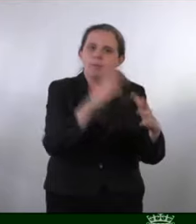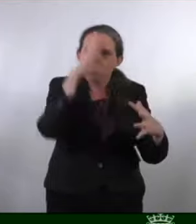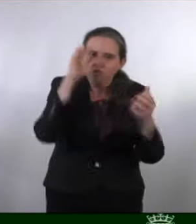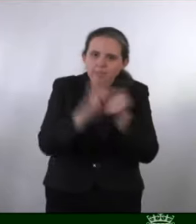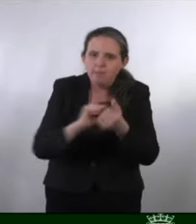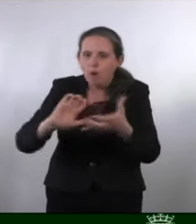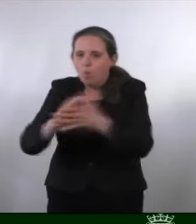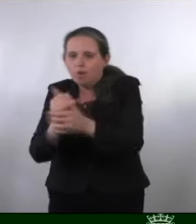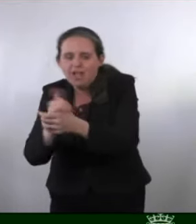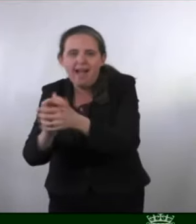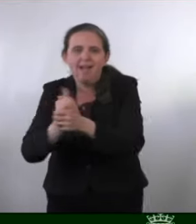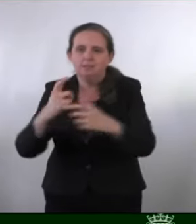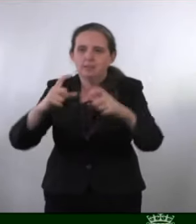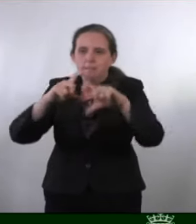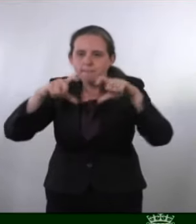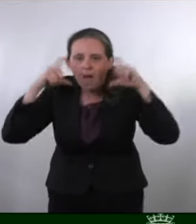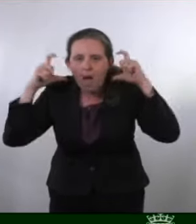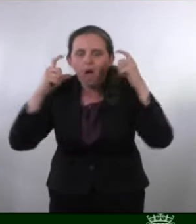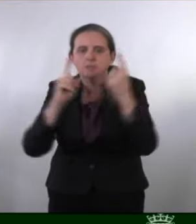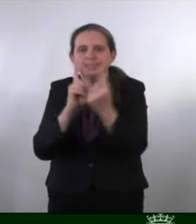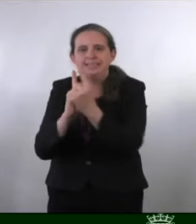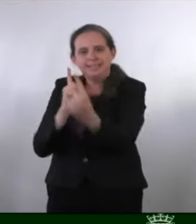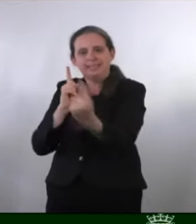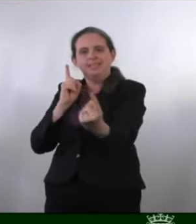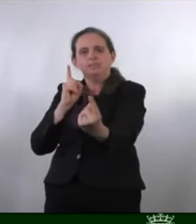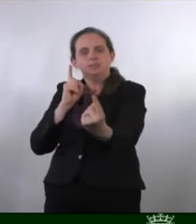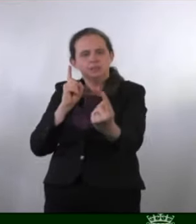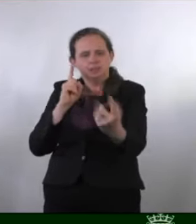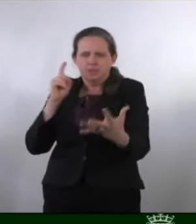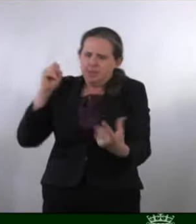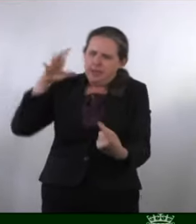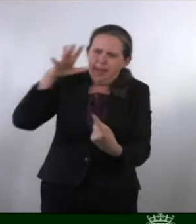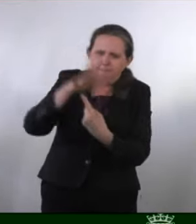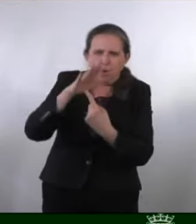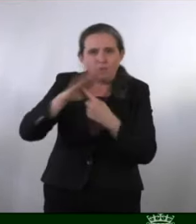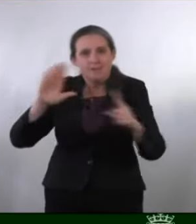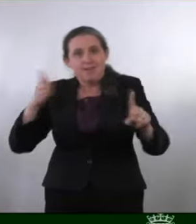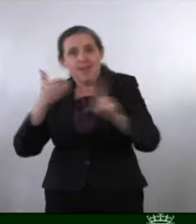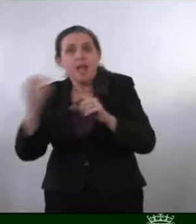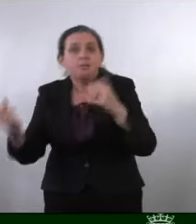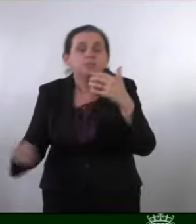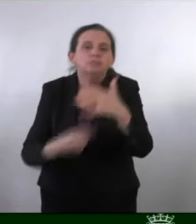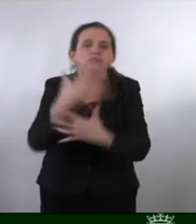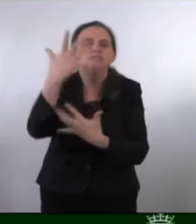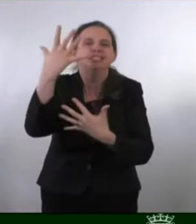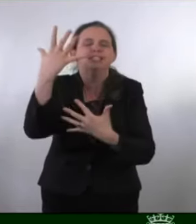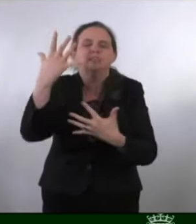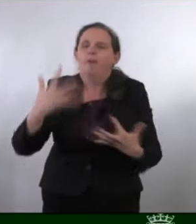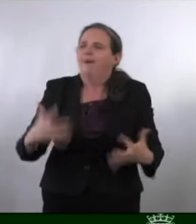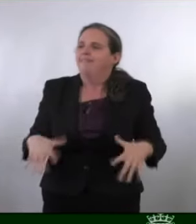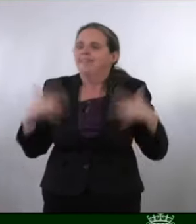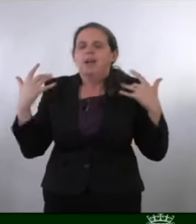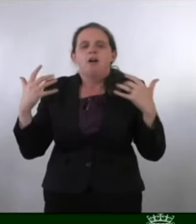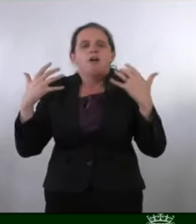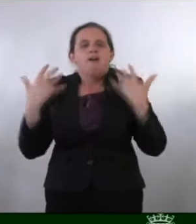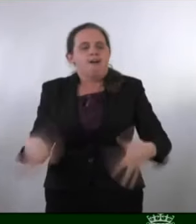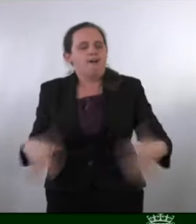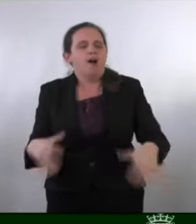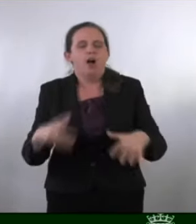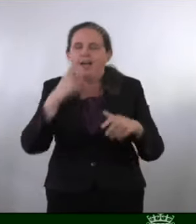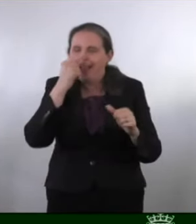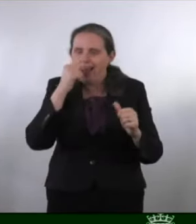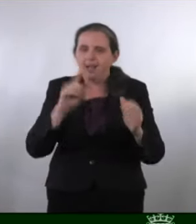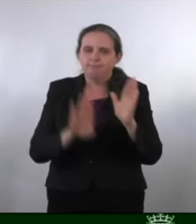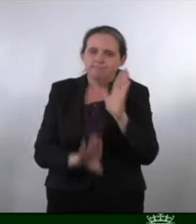the spring when we have every reason to hope and believe that the achievements of our scientists will finally lift the shadow of this virus. And